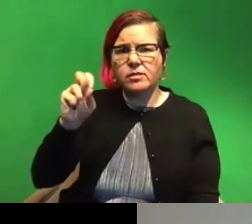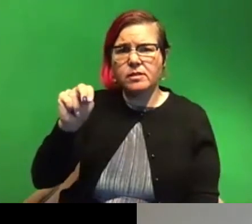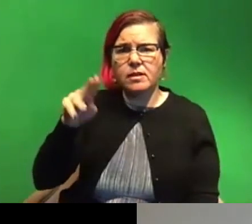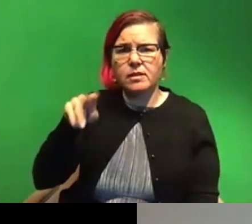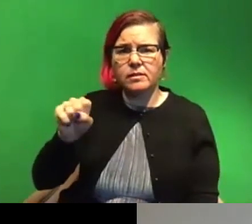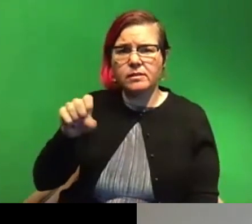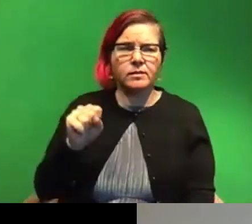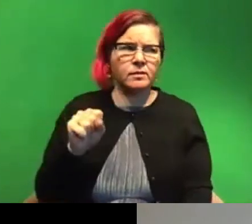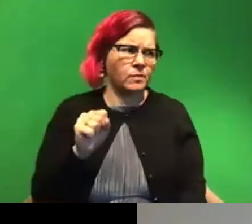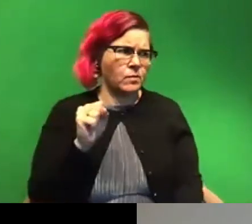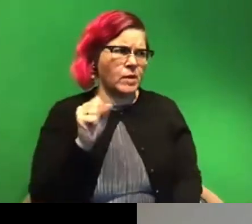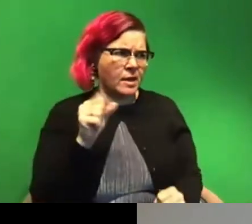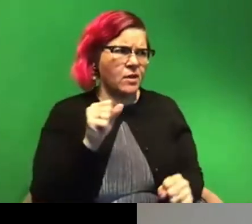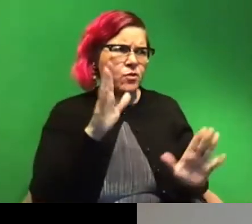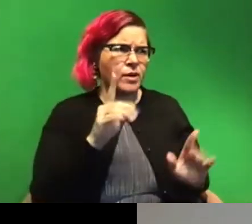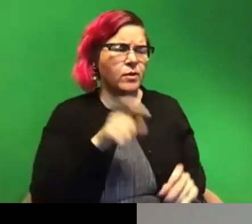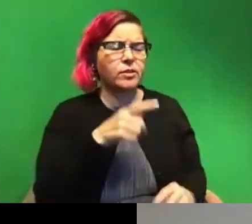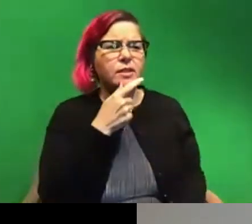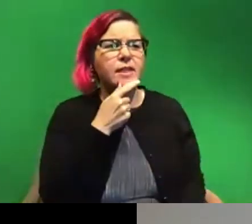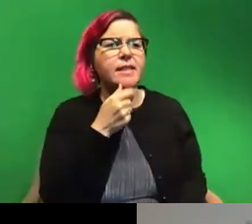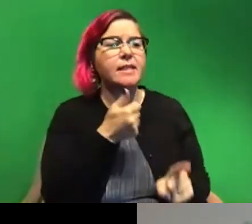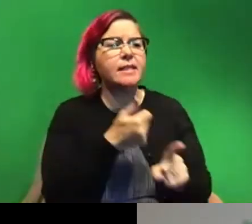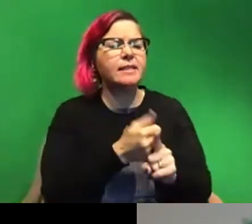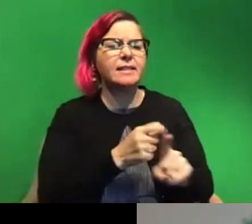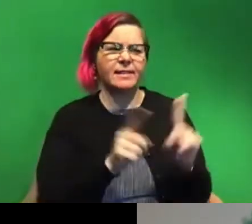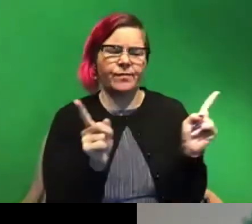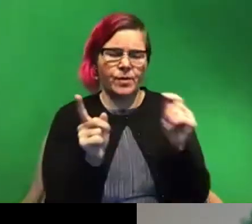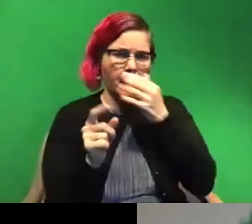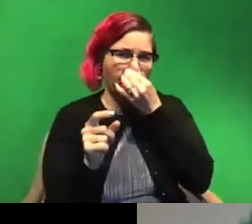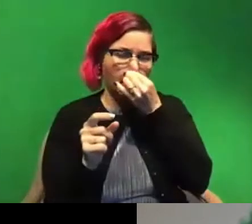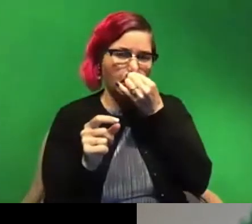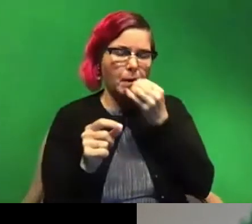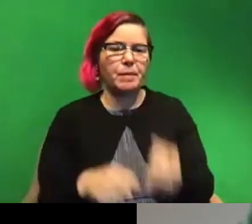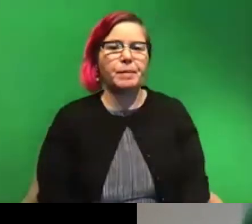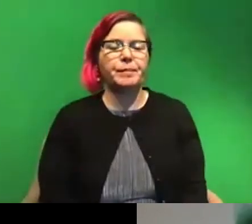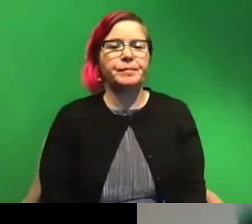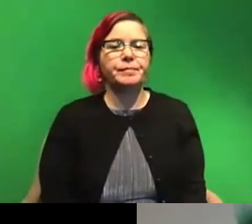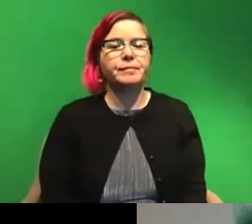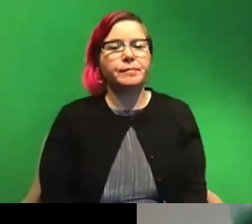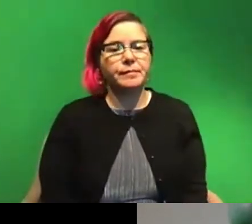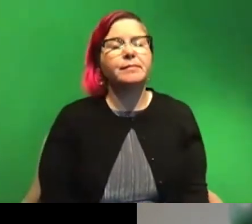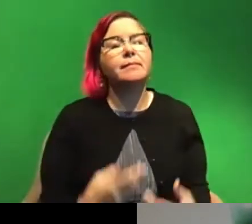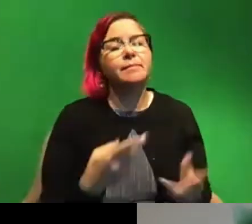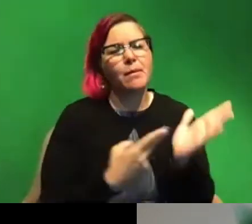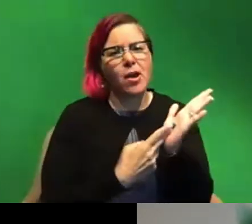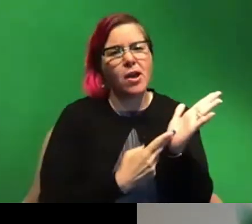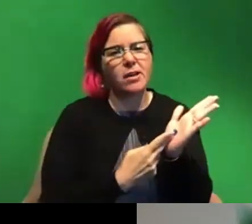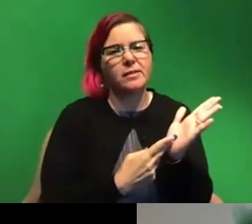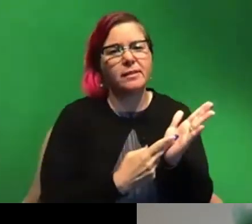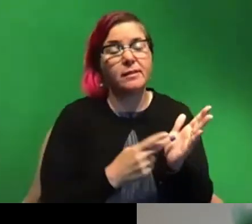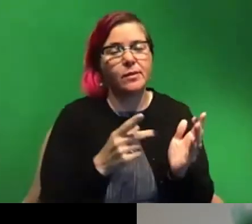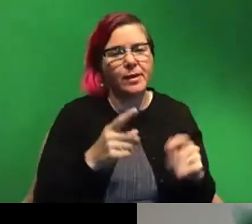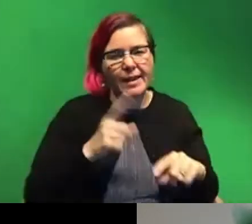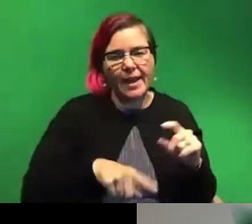Wow, you guys are asking some great questions. It is different. But to be completely honest with you, that's a question that we